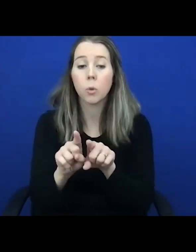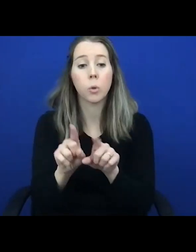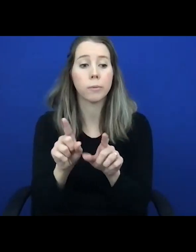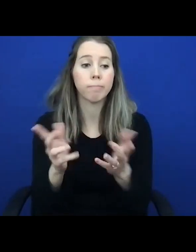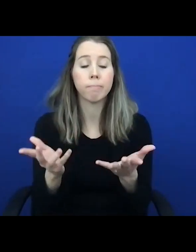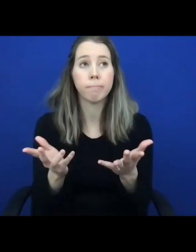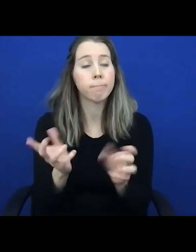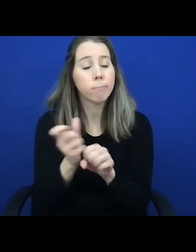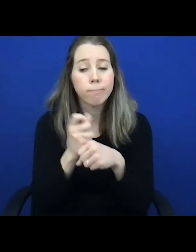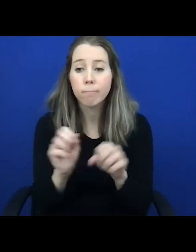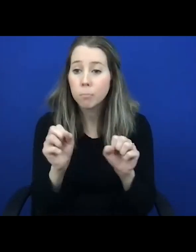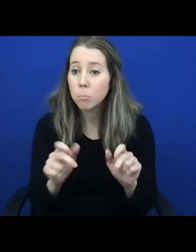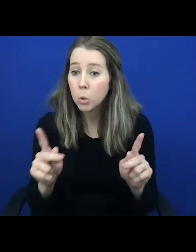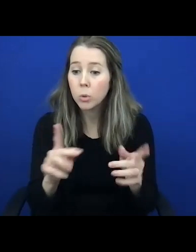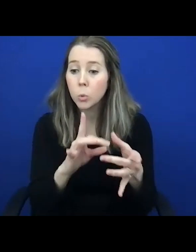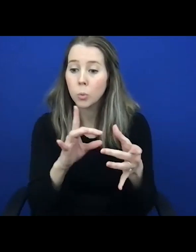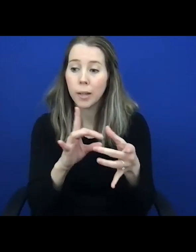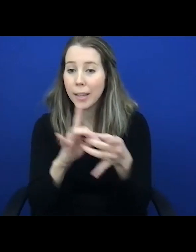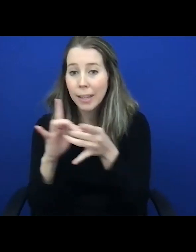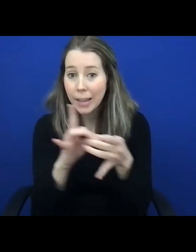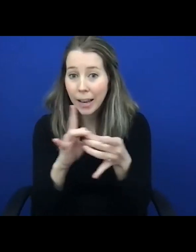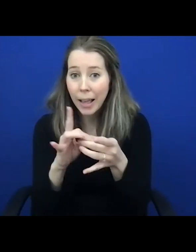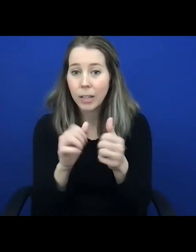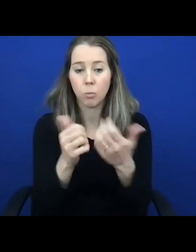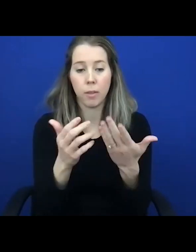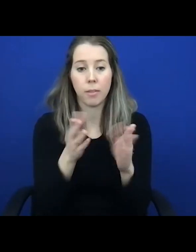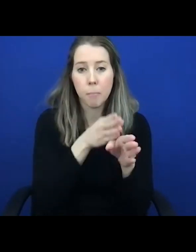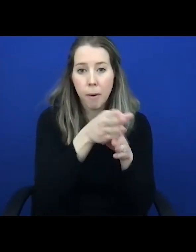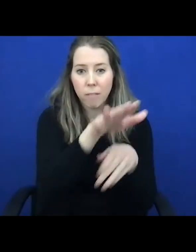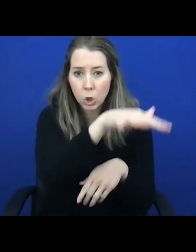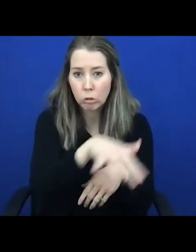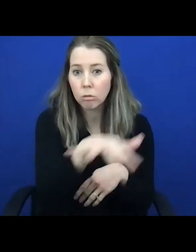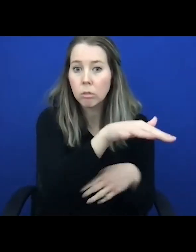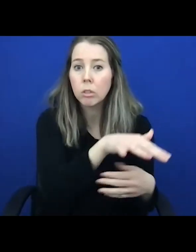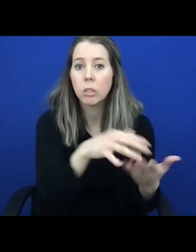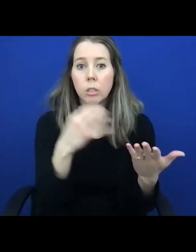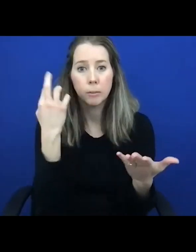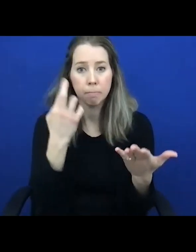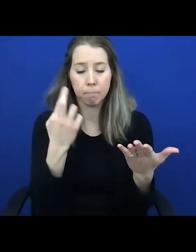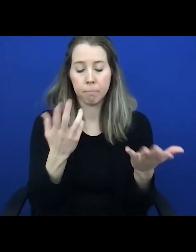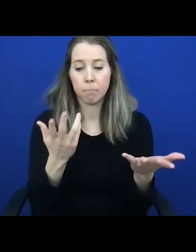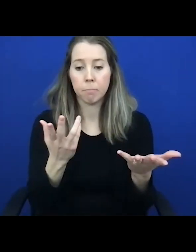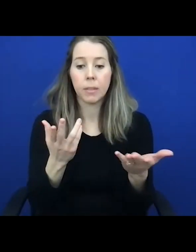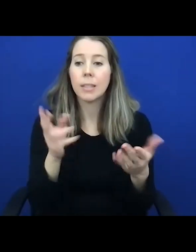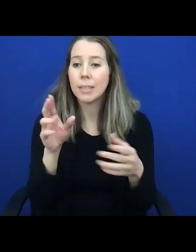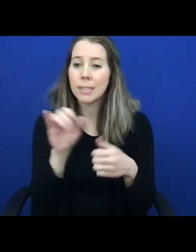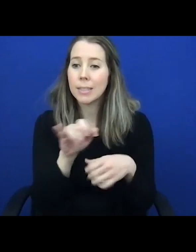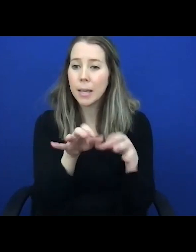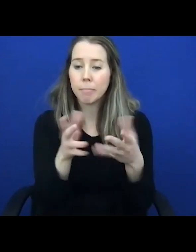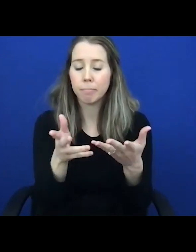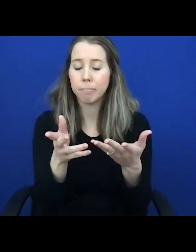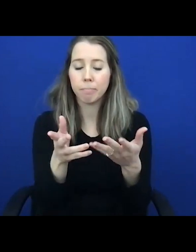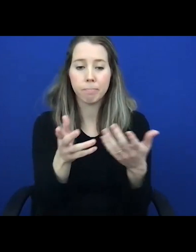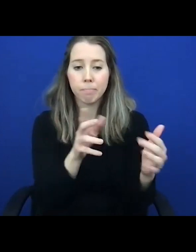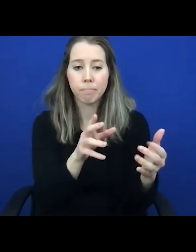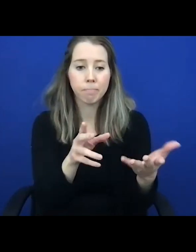creates an opportunity to connect with the professional sector served, because it serves as that same language, right?